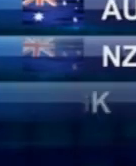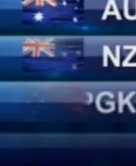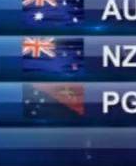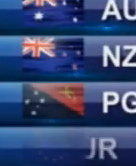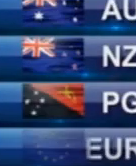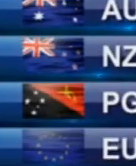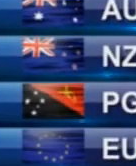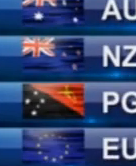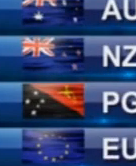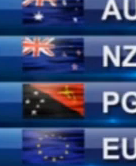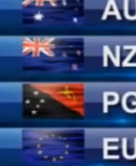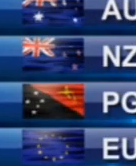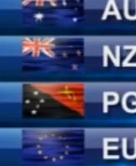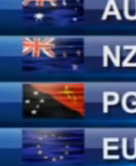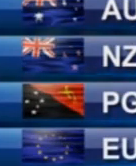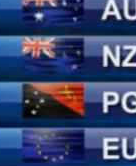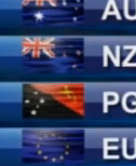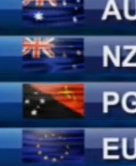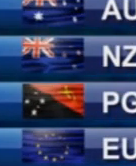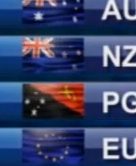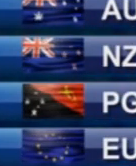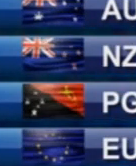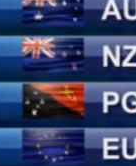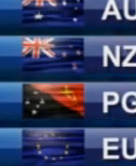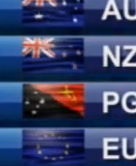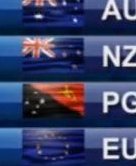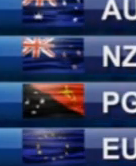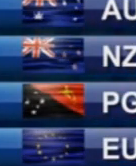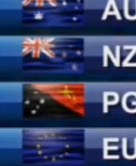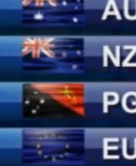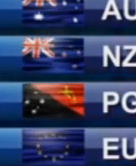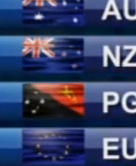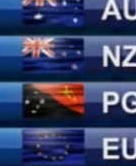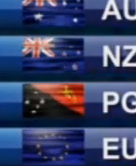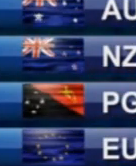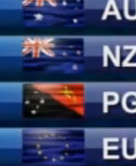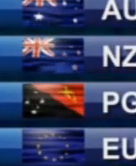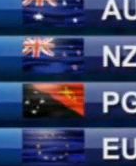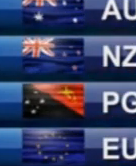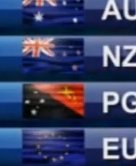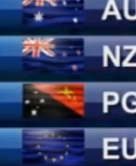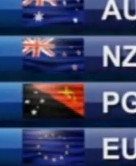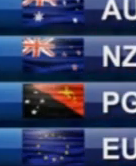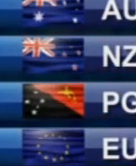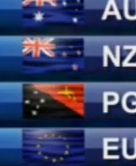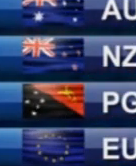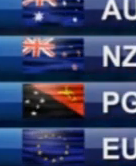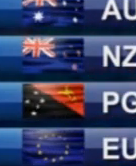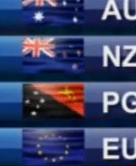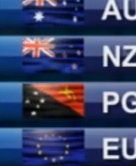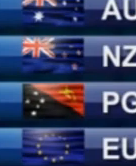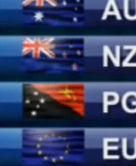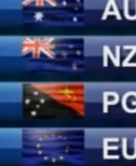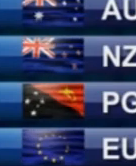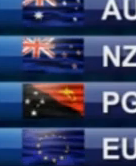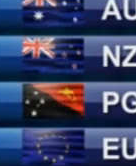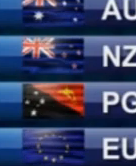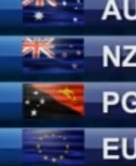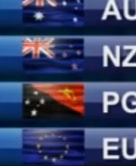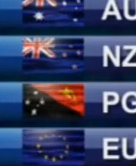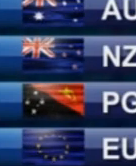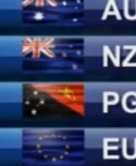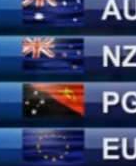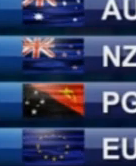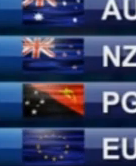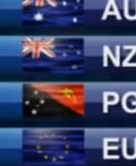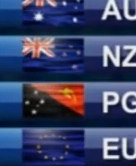morning. The Fiji dollar strengthened against our two major trading partners, the Aussie and Kiwi dollars, as well as the PNG Kina and the